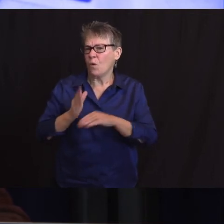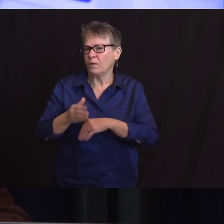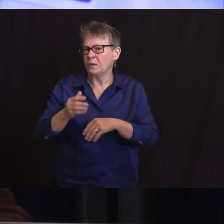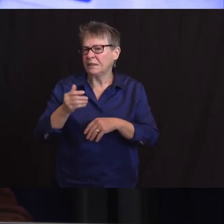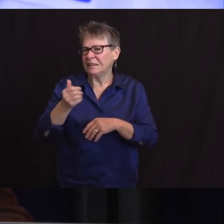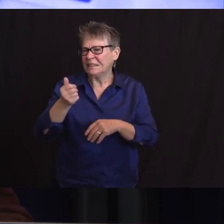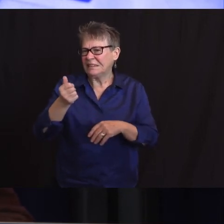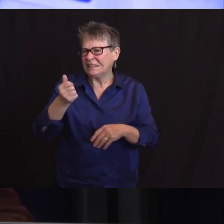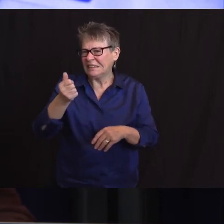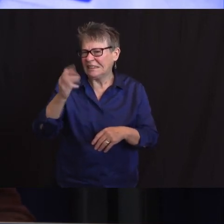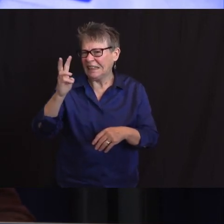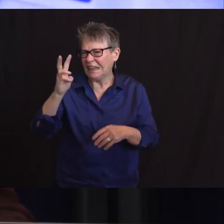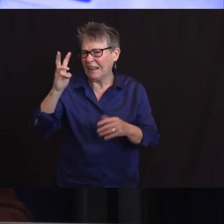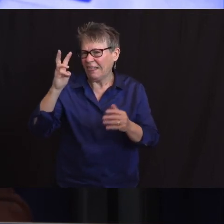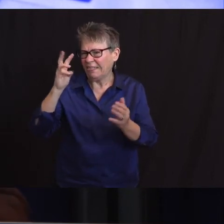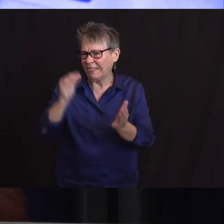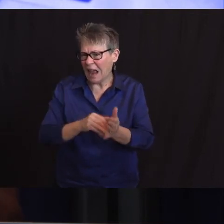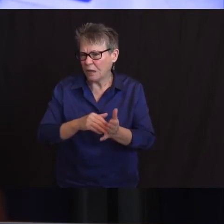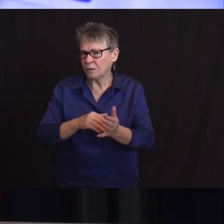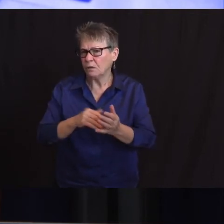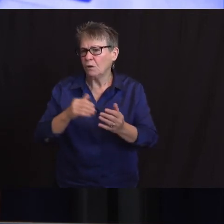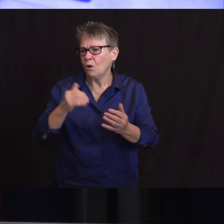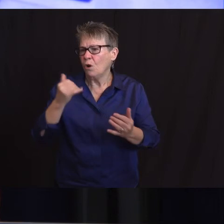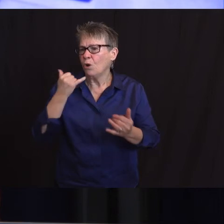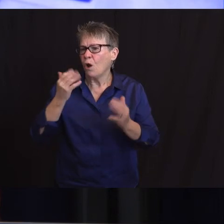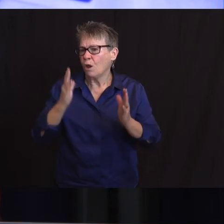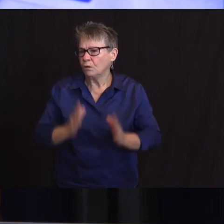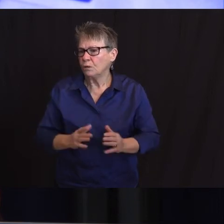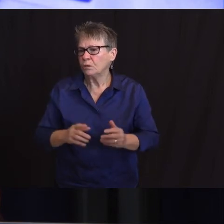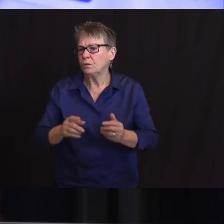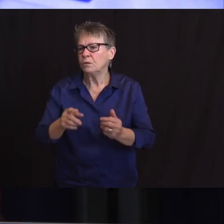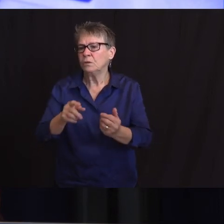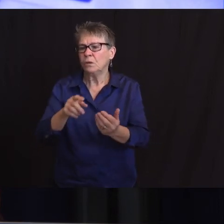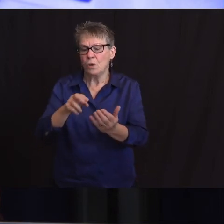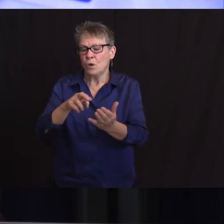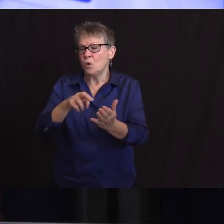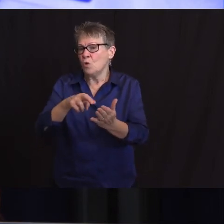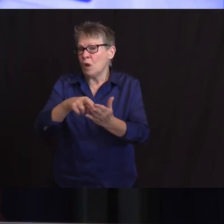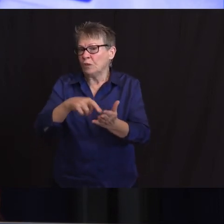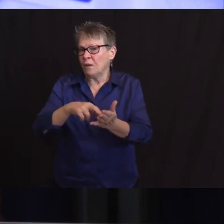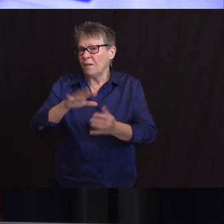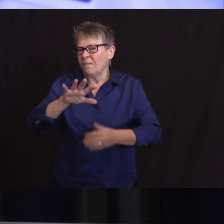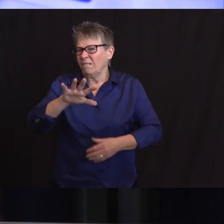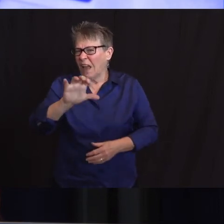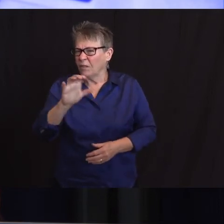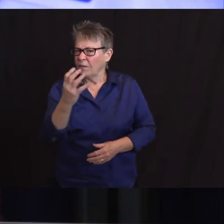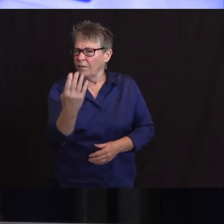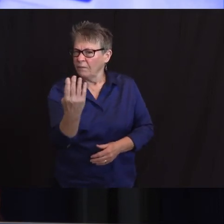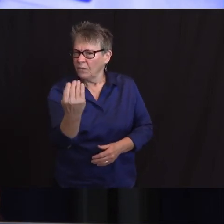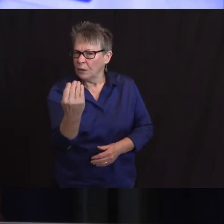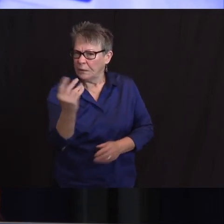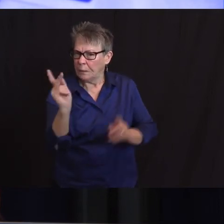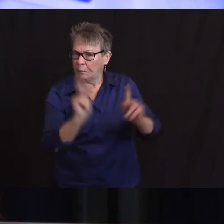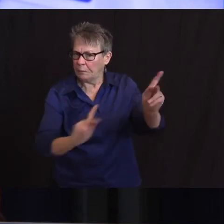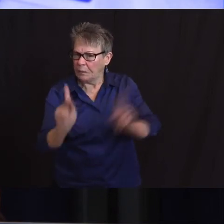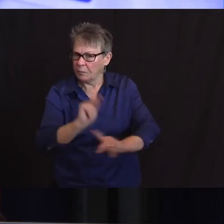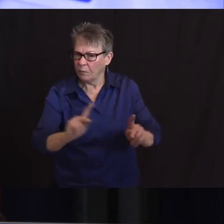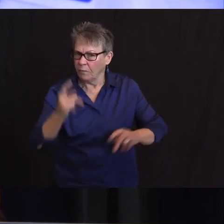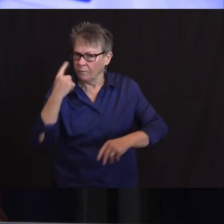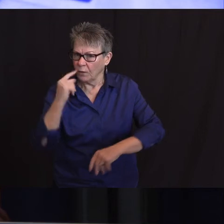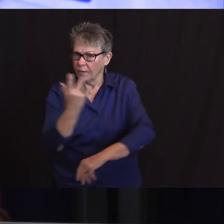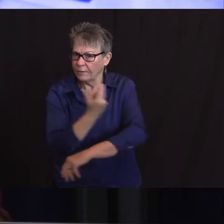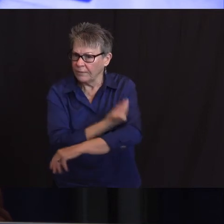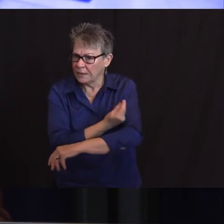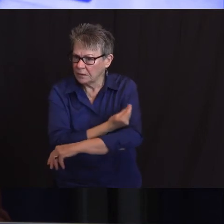514 individuals and scheduled 286 appointments. So we know that the public has questions and concerns about